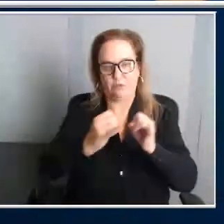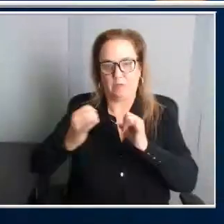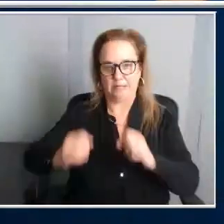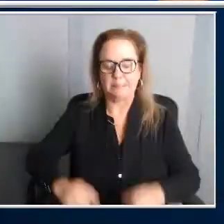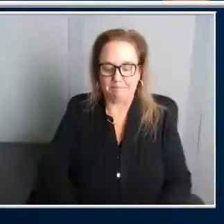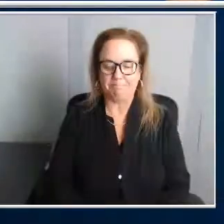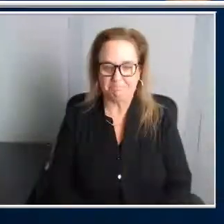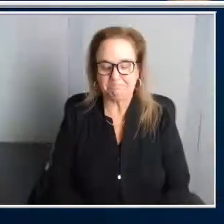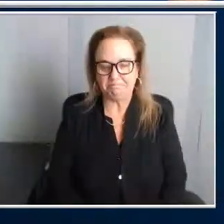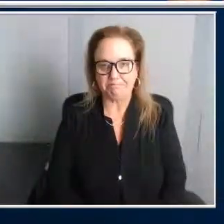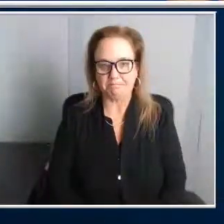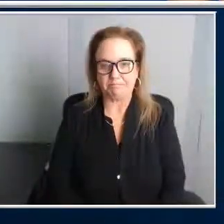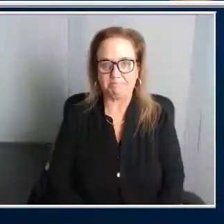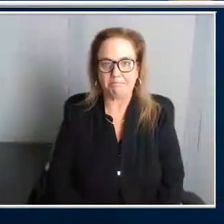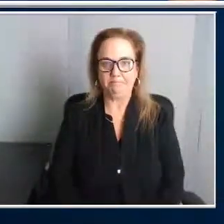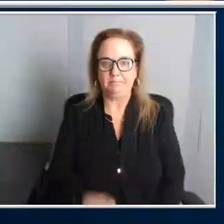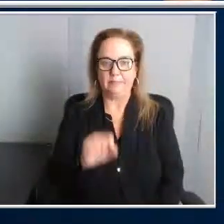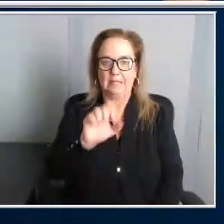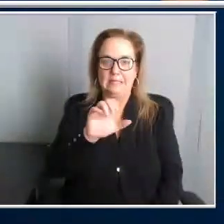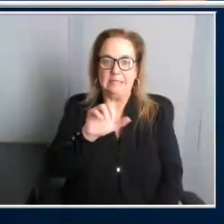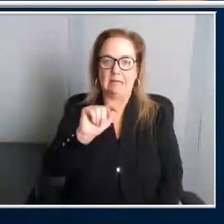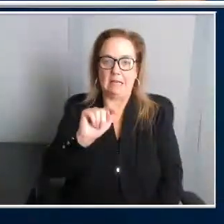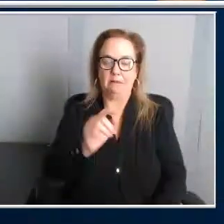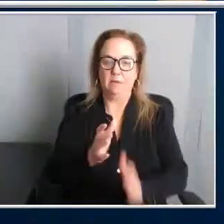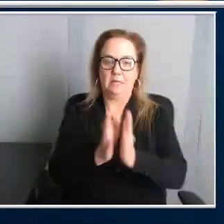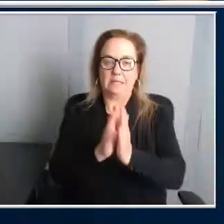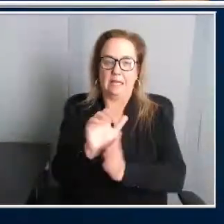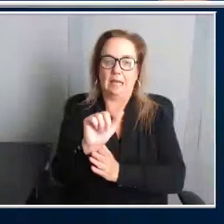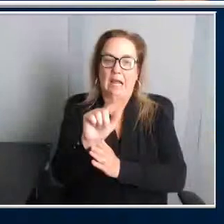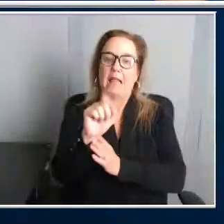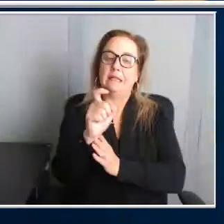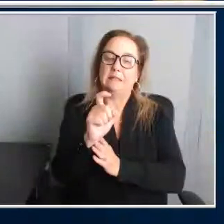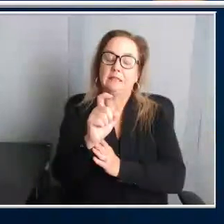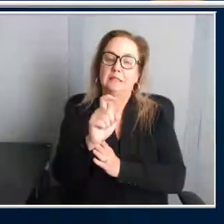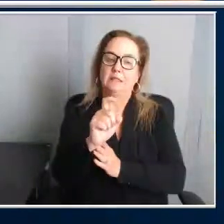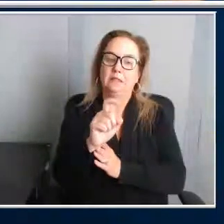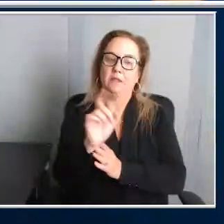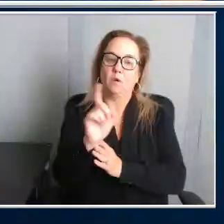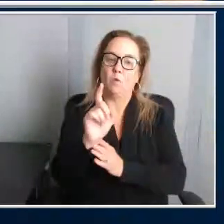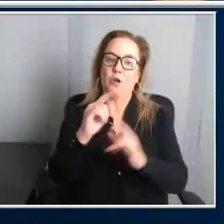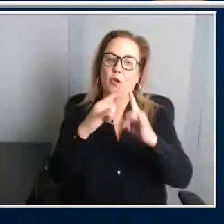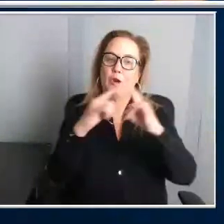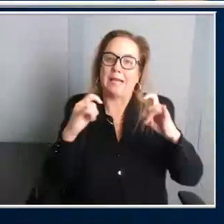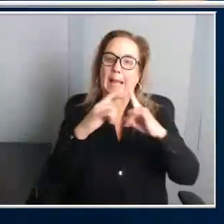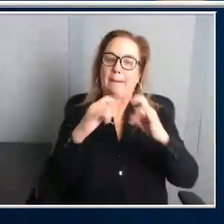Individualized, okay. Scott has a question for Alex. Scott wants to know, Alex, where do you go to camp?